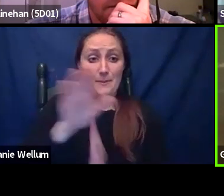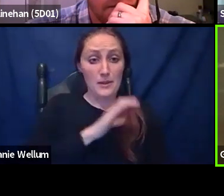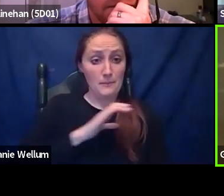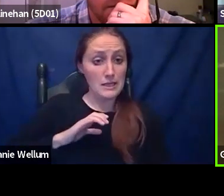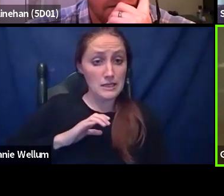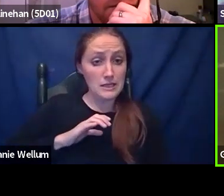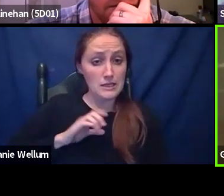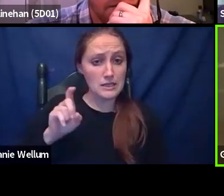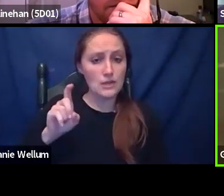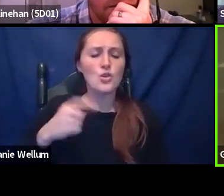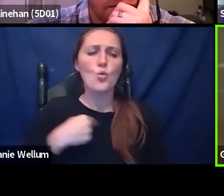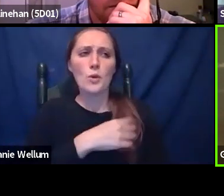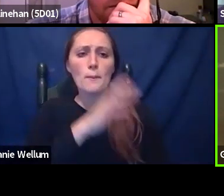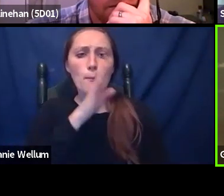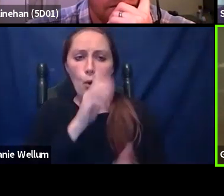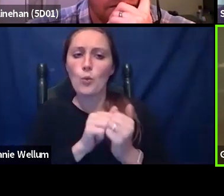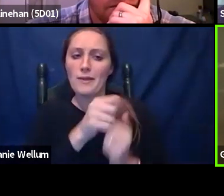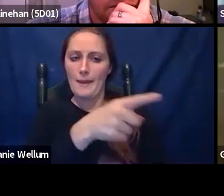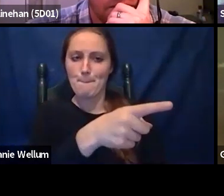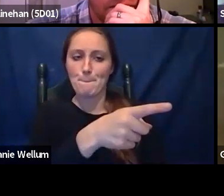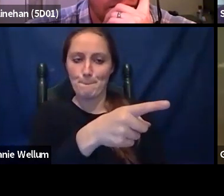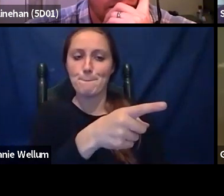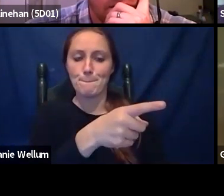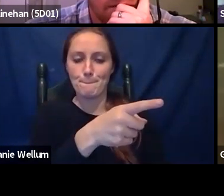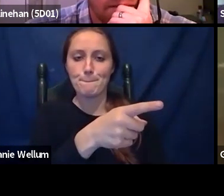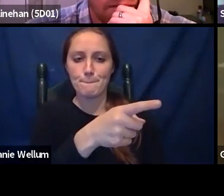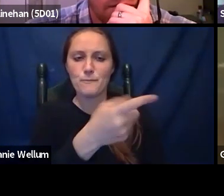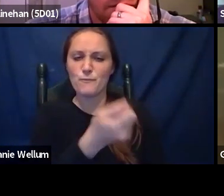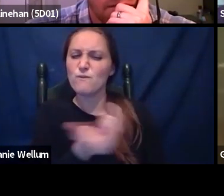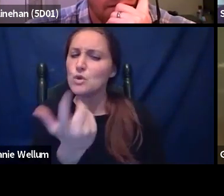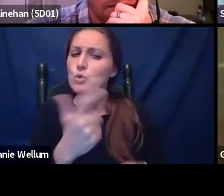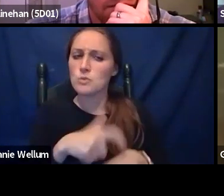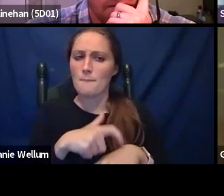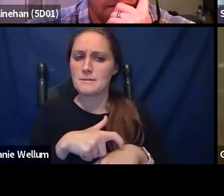we've spoken with him about this right a couple of times.